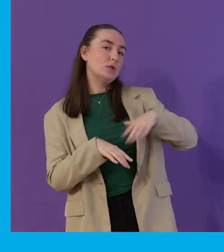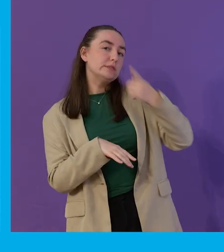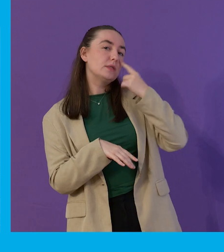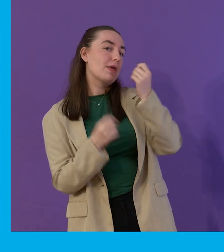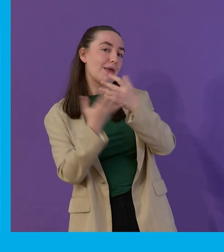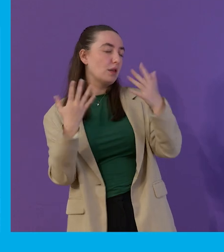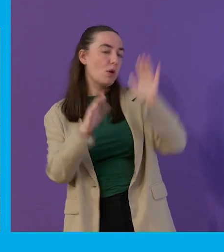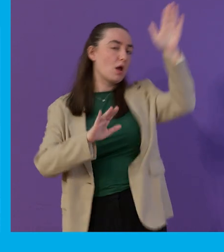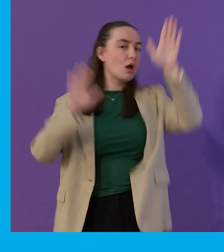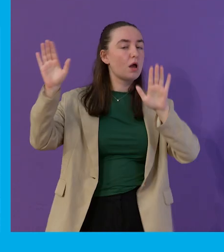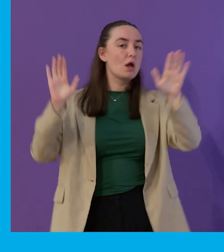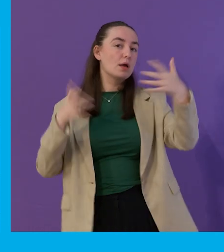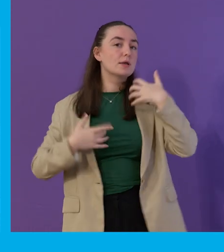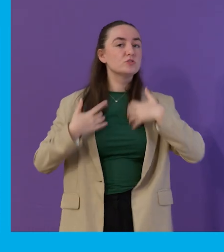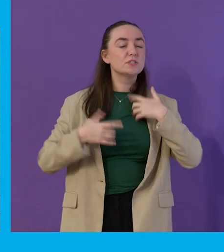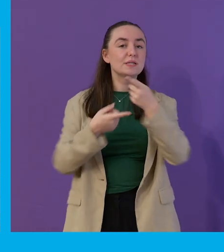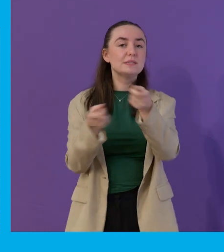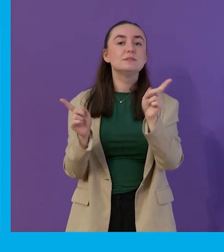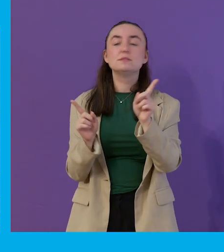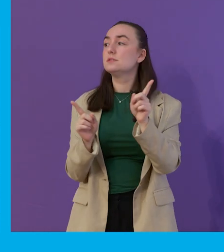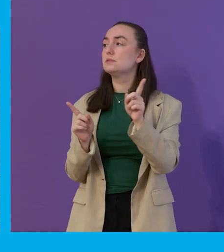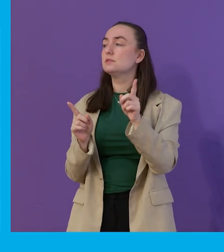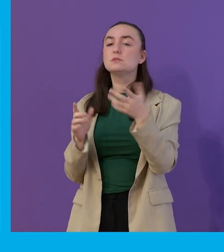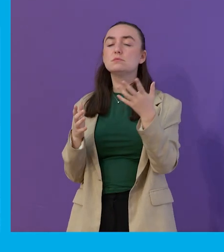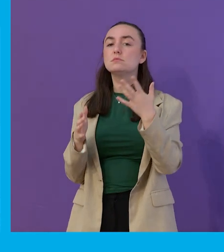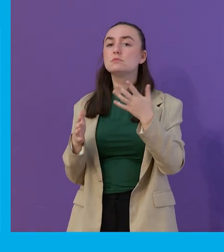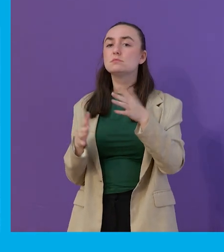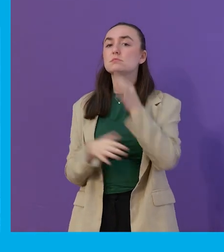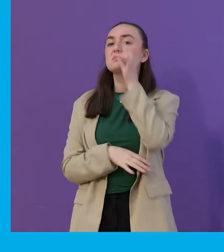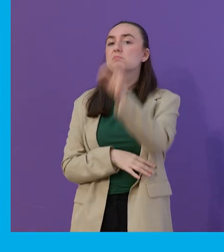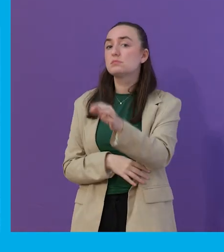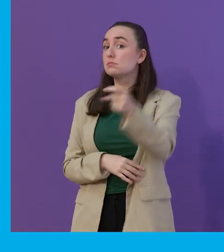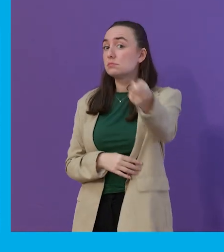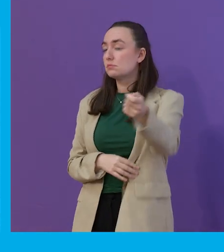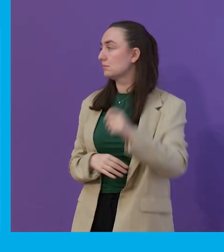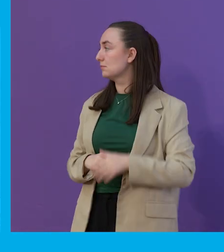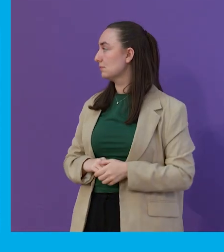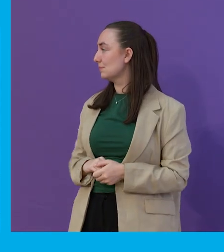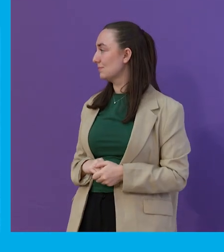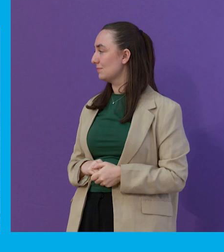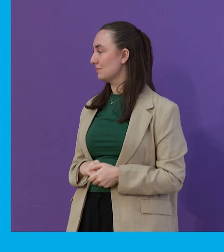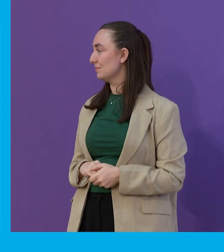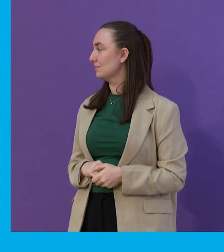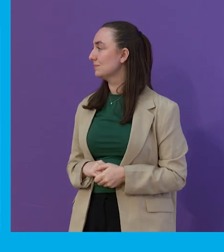at the back of the room and here at the front. Yep.